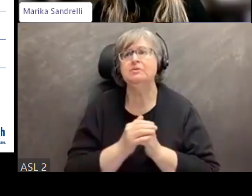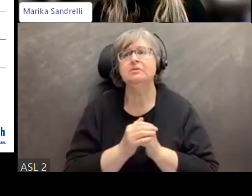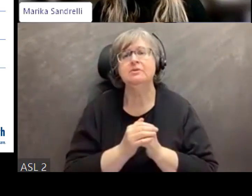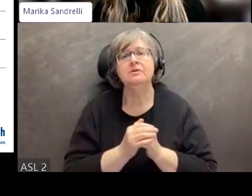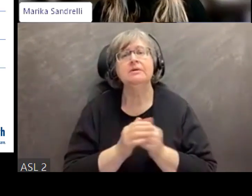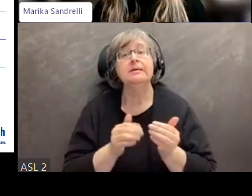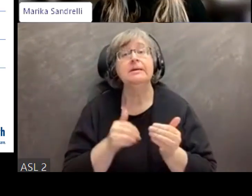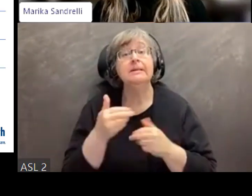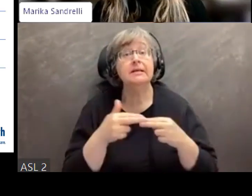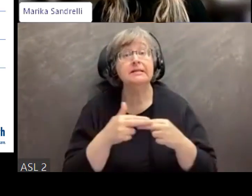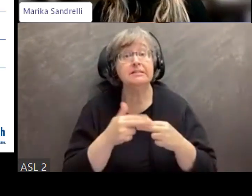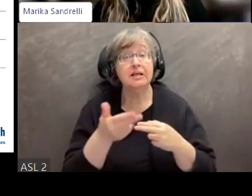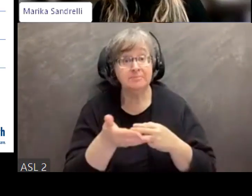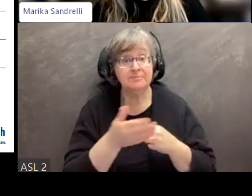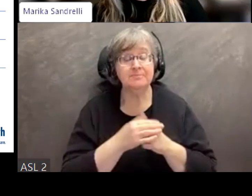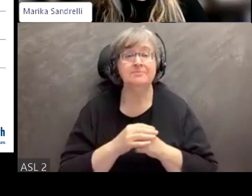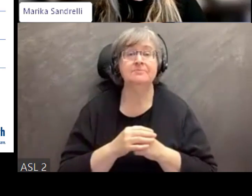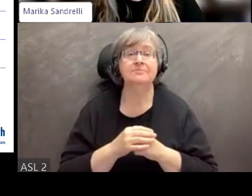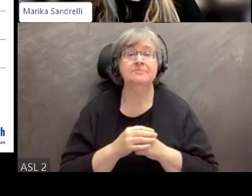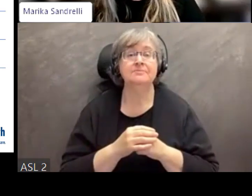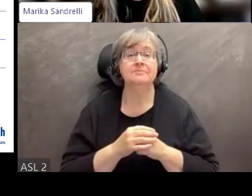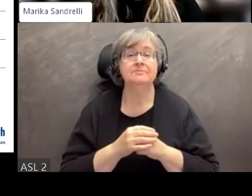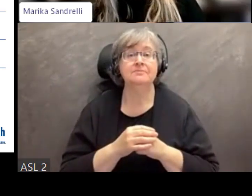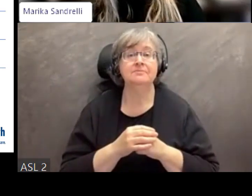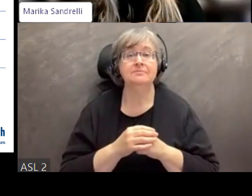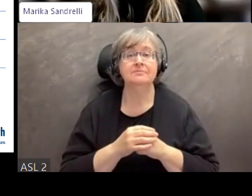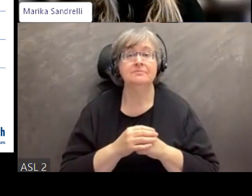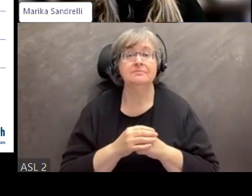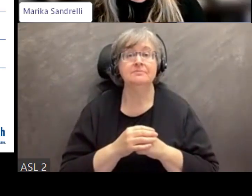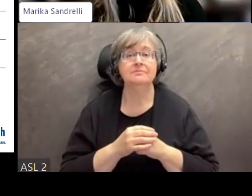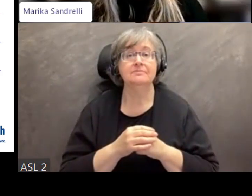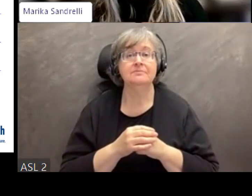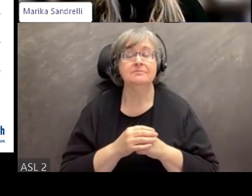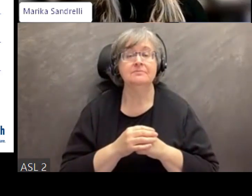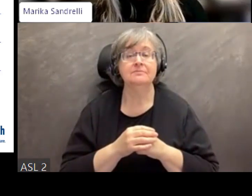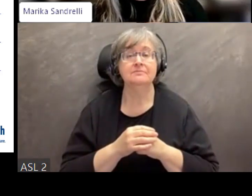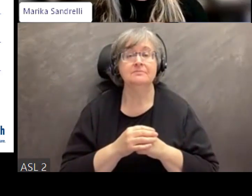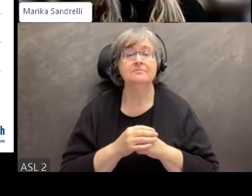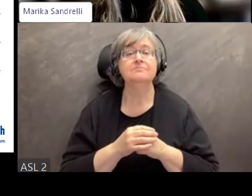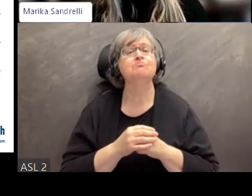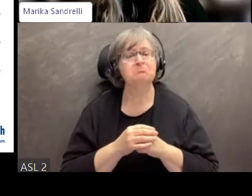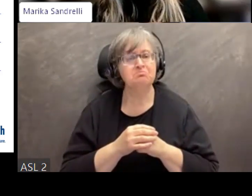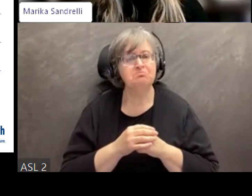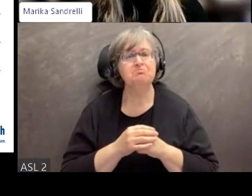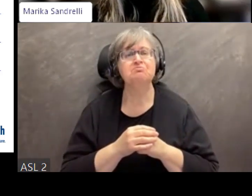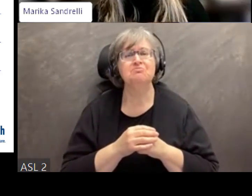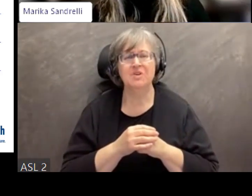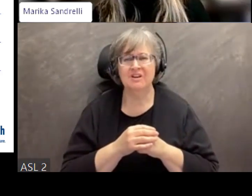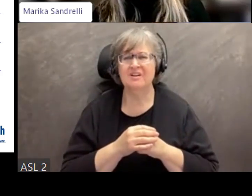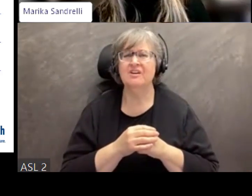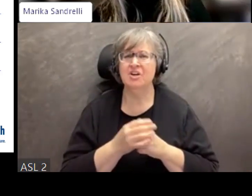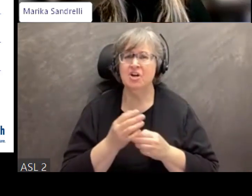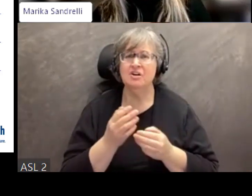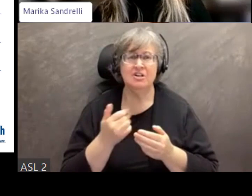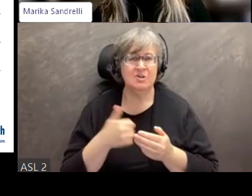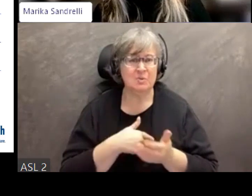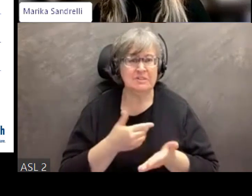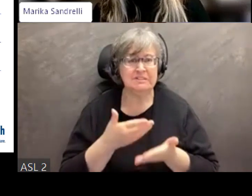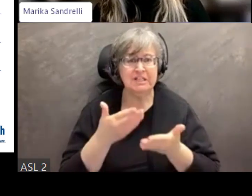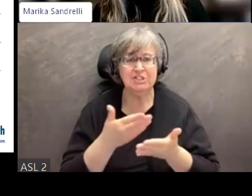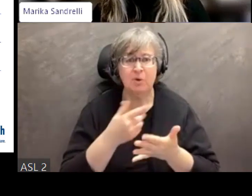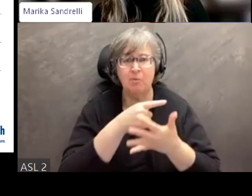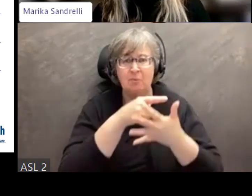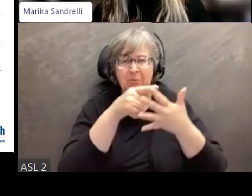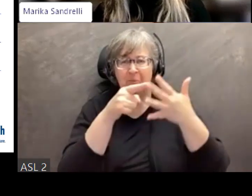what you're doing. The next slide. What we are suggesting or acknowledging is there's a lot of parts of